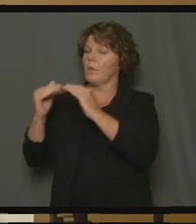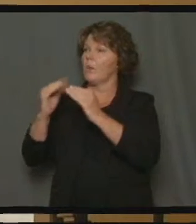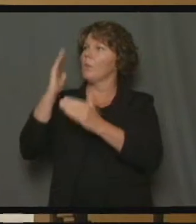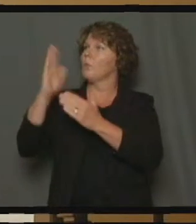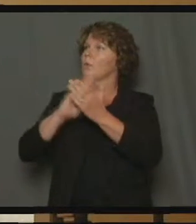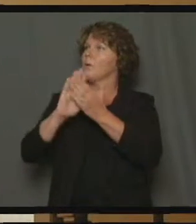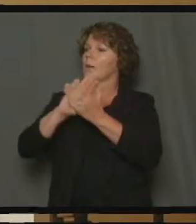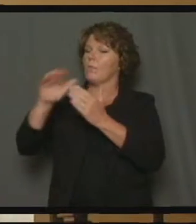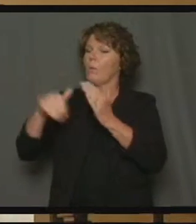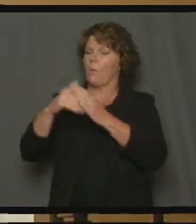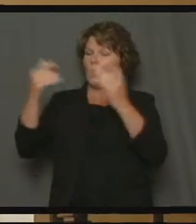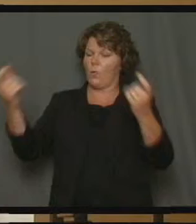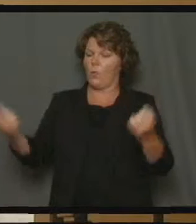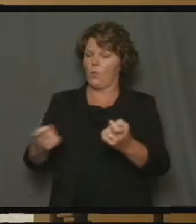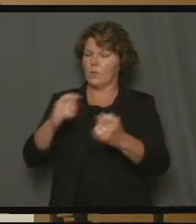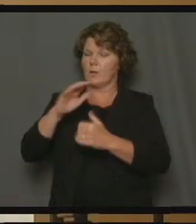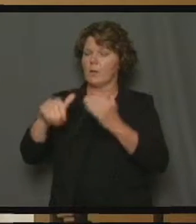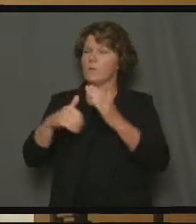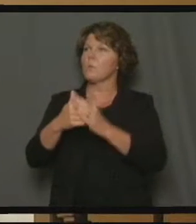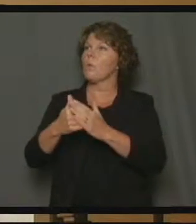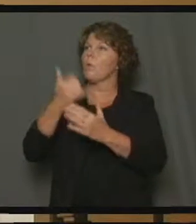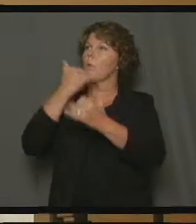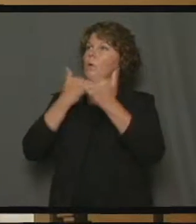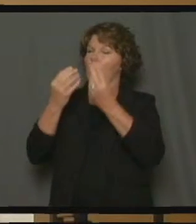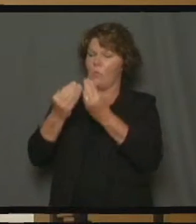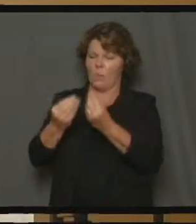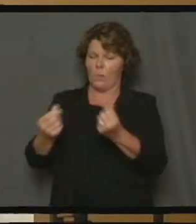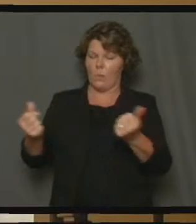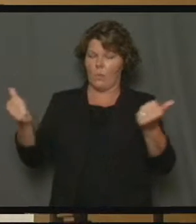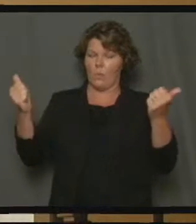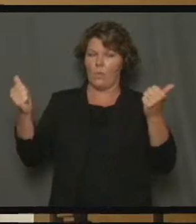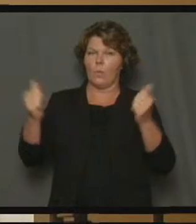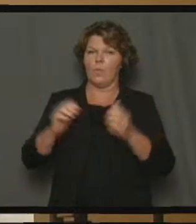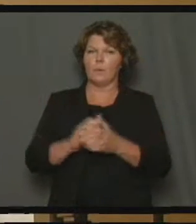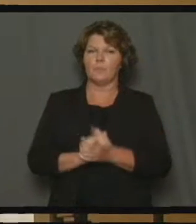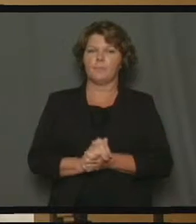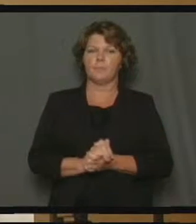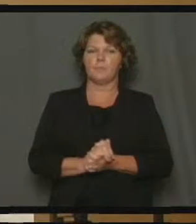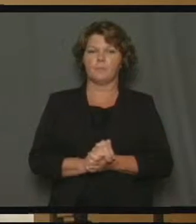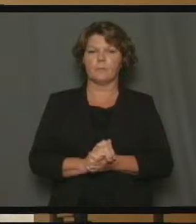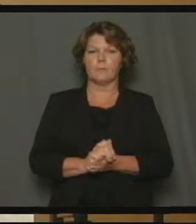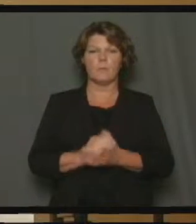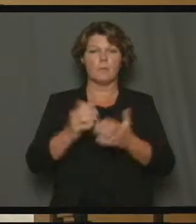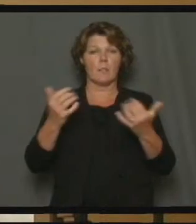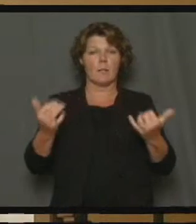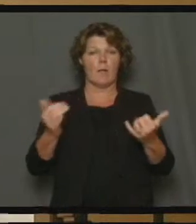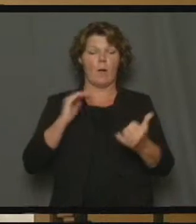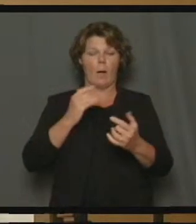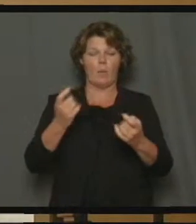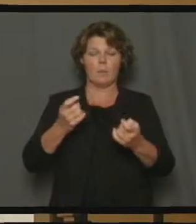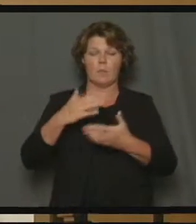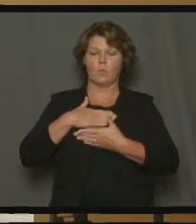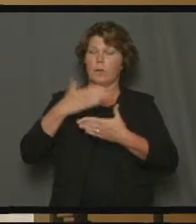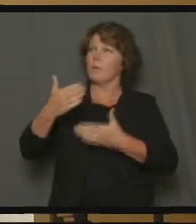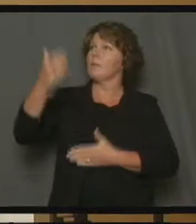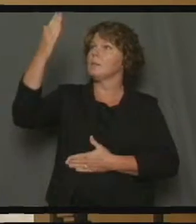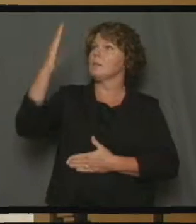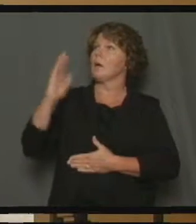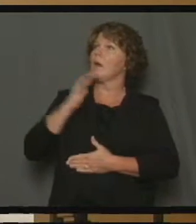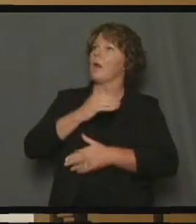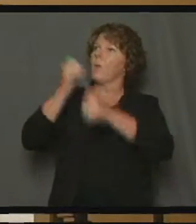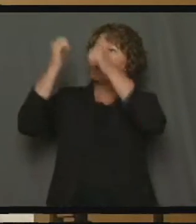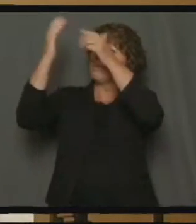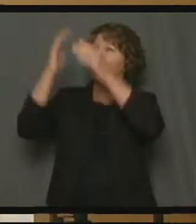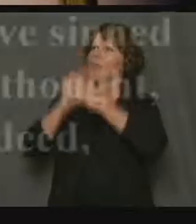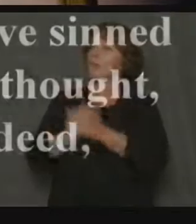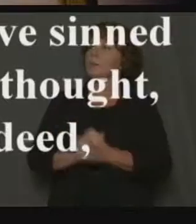just, will forgive our sins and cleanse us from all unrighteousness. Let us then confess our sins to God our